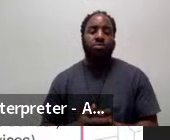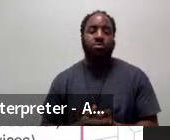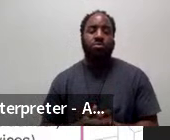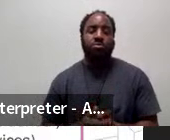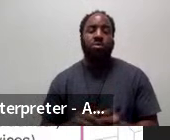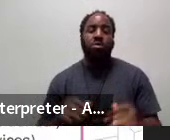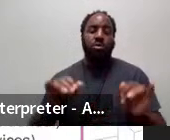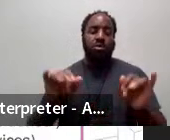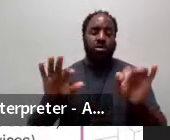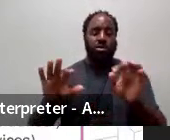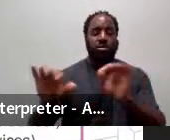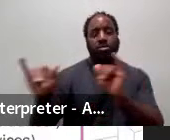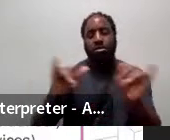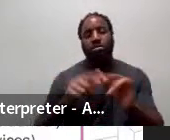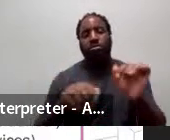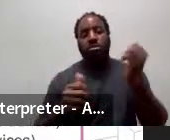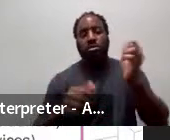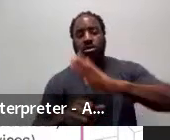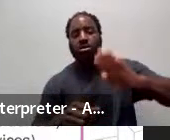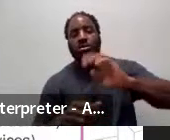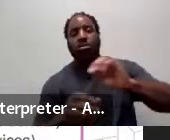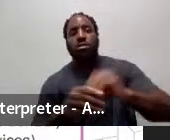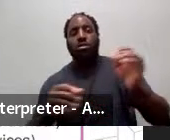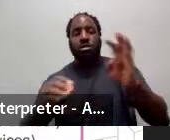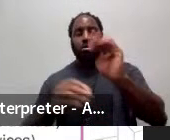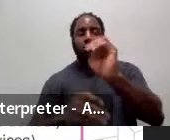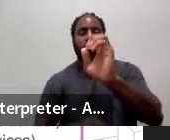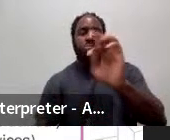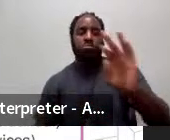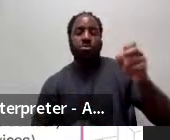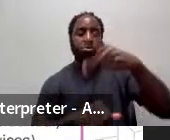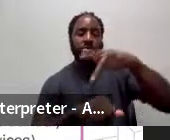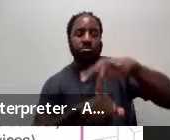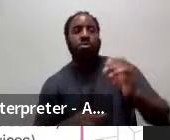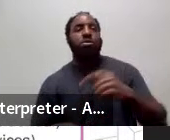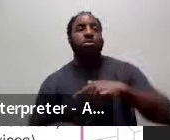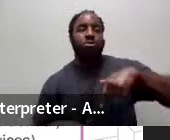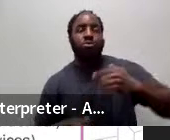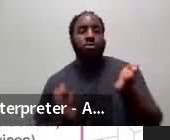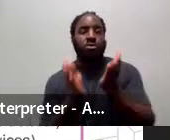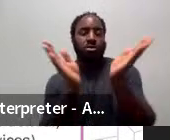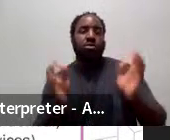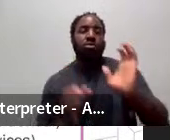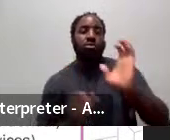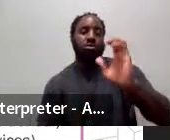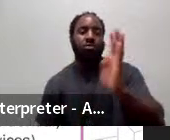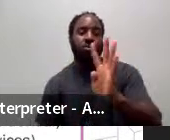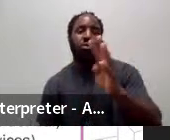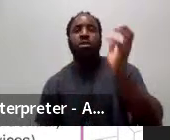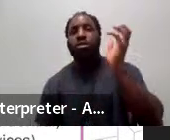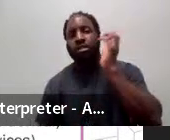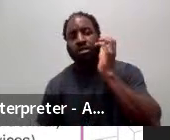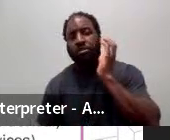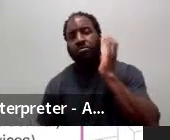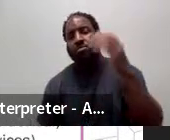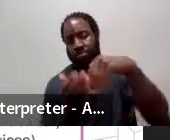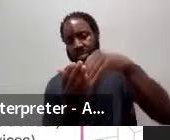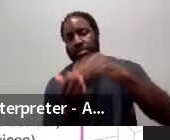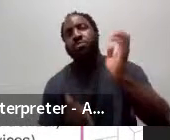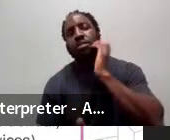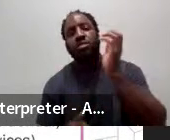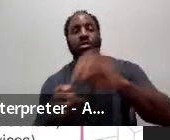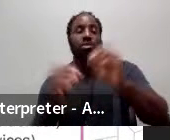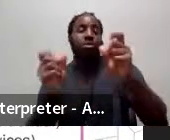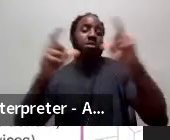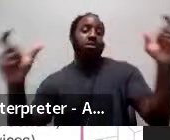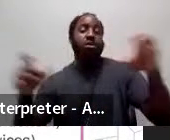Similar to other sections in the Morris Park area that we just covered, the city proposes a C43 medium density commercial district on the large blocks.